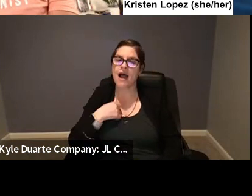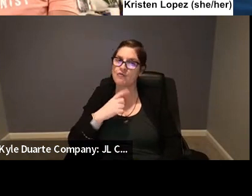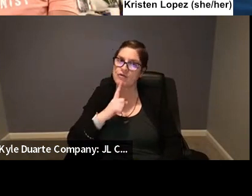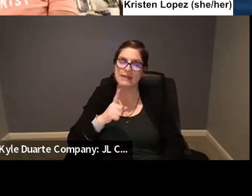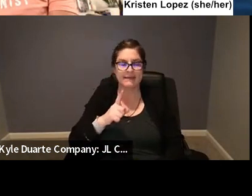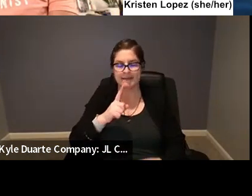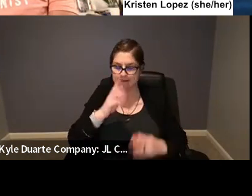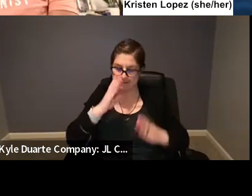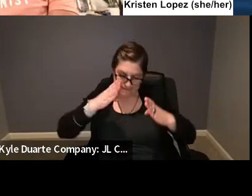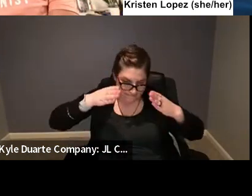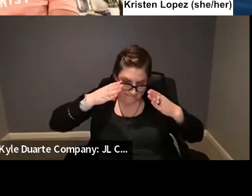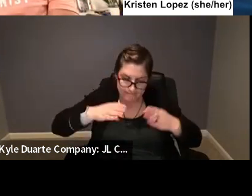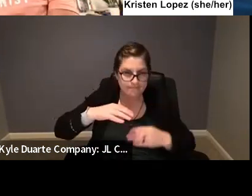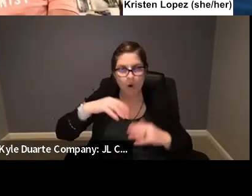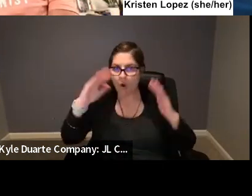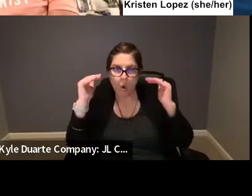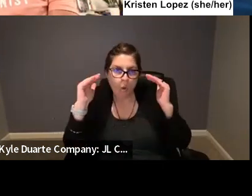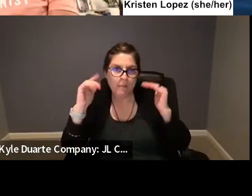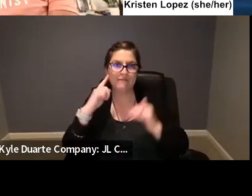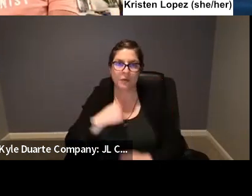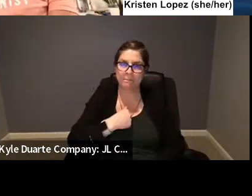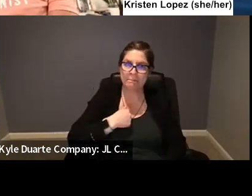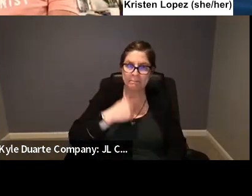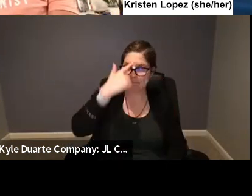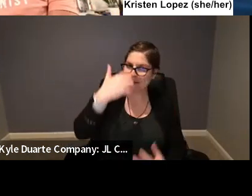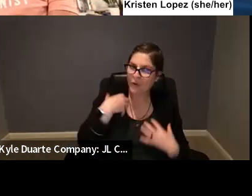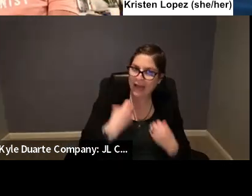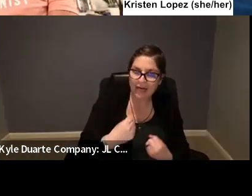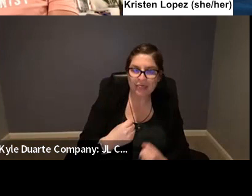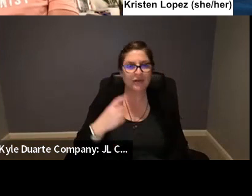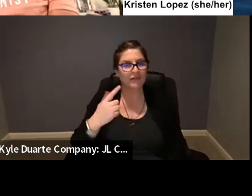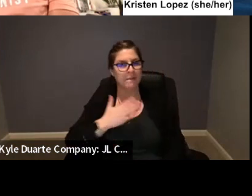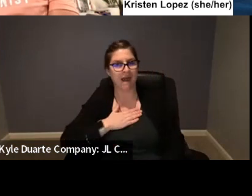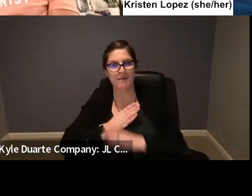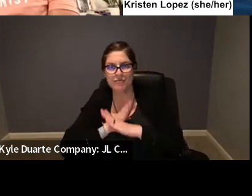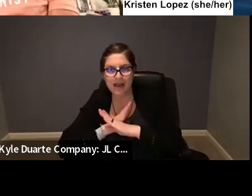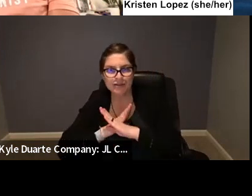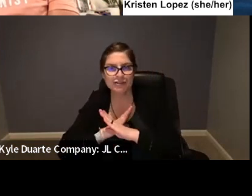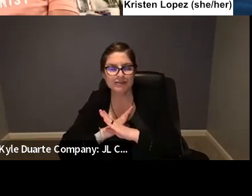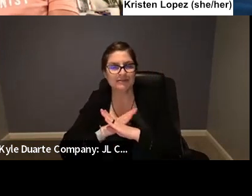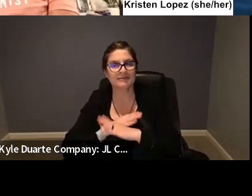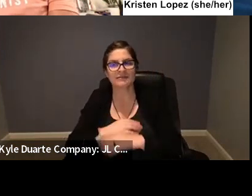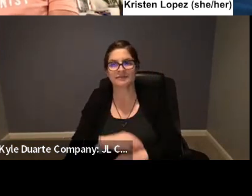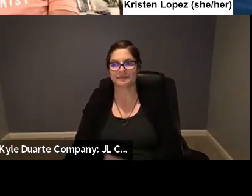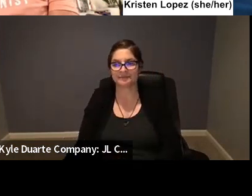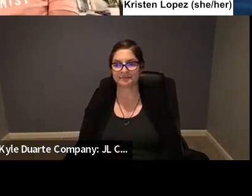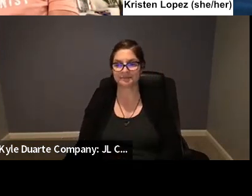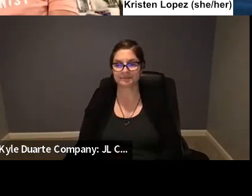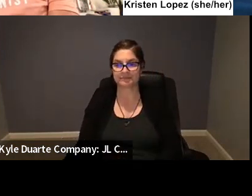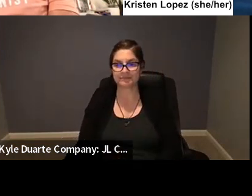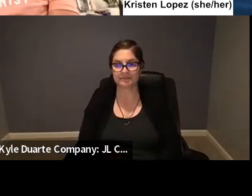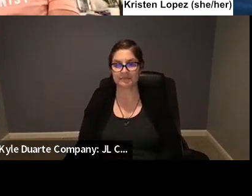own sanity, for my own mental health, for my own protection, and hoping